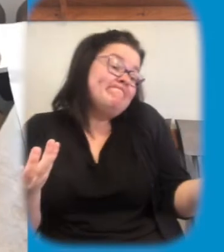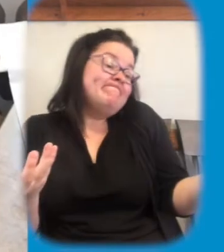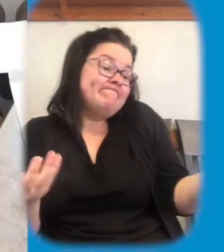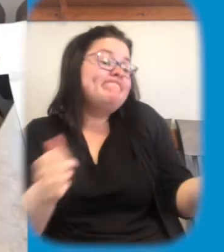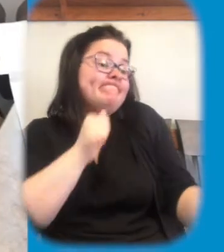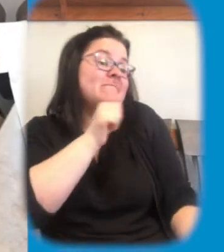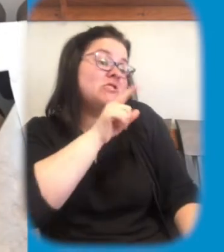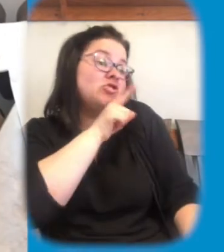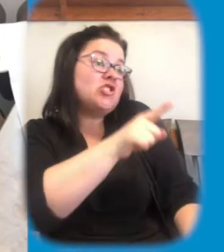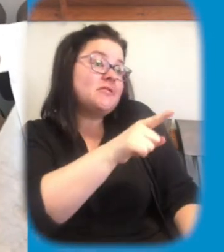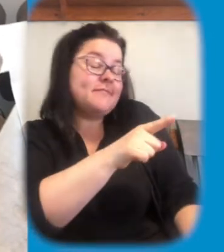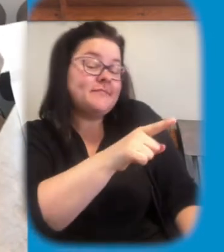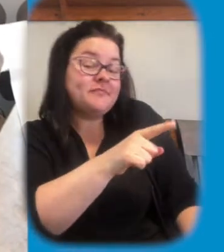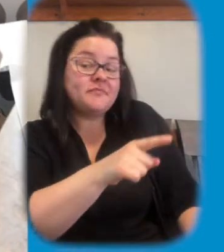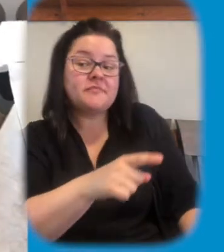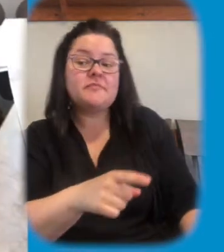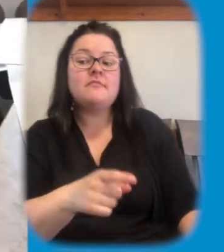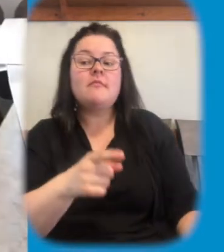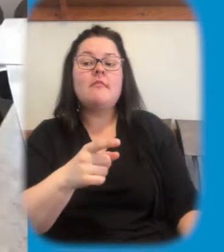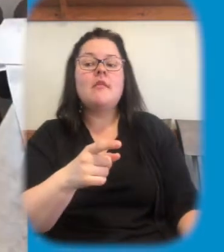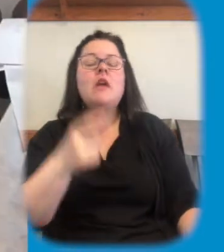Yeah, I'm not too sure. So,